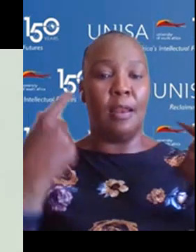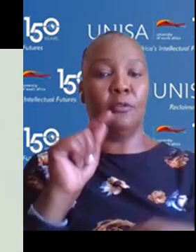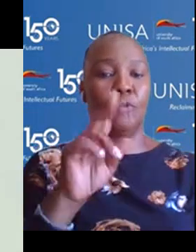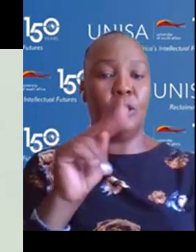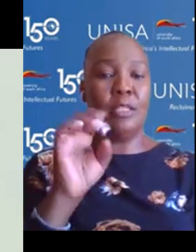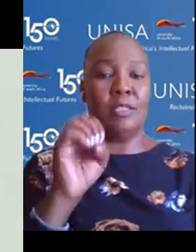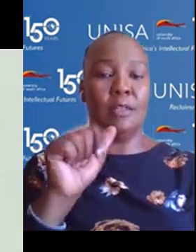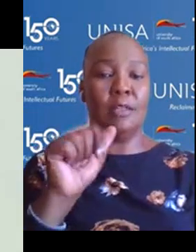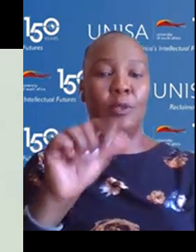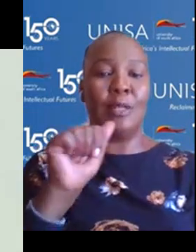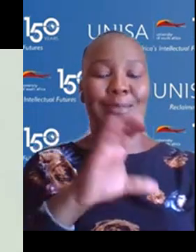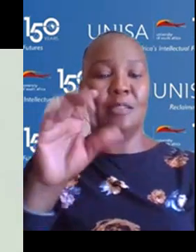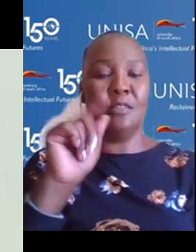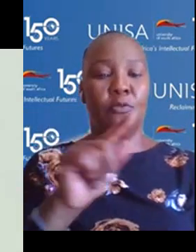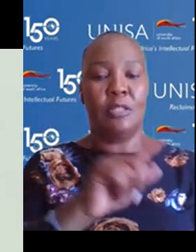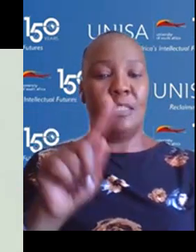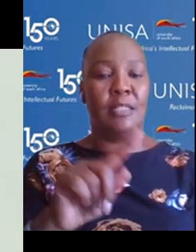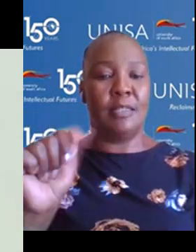@mylife.unisa.ac.za.